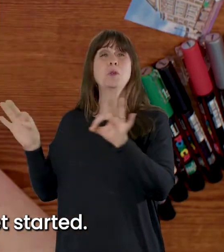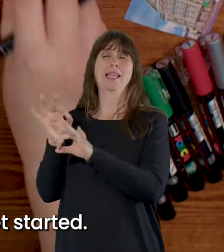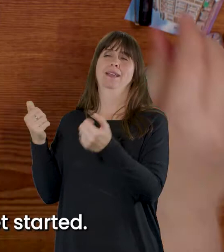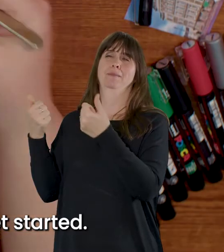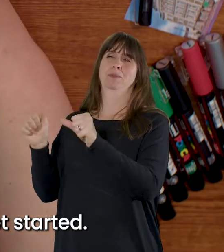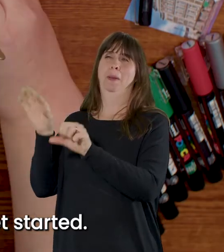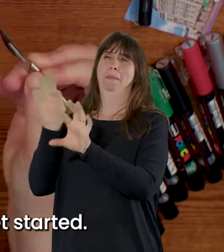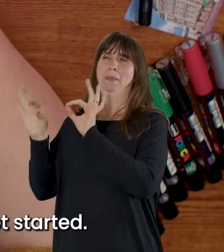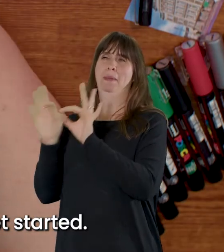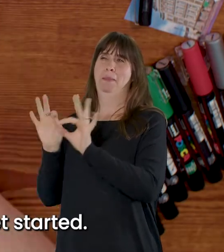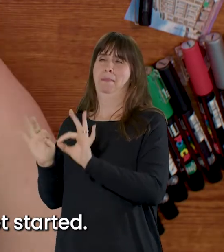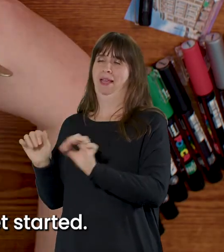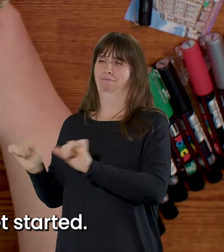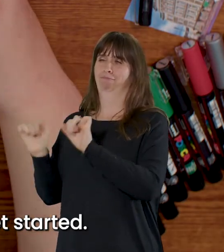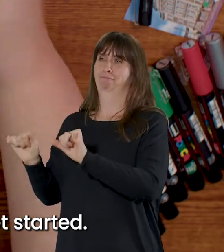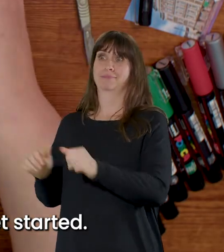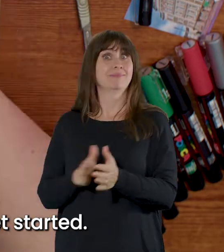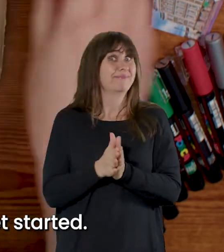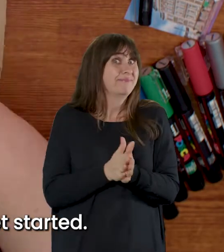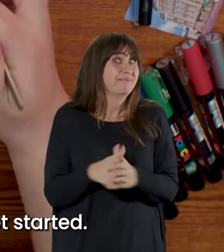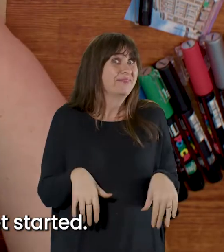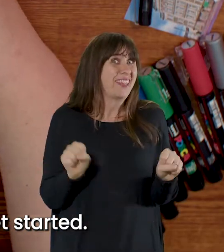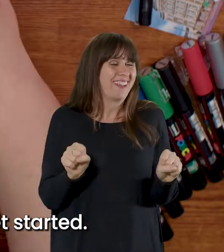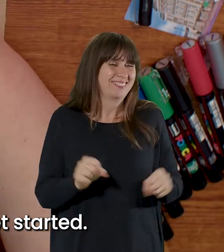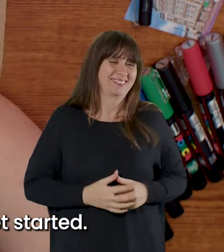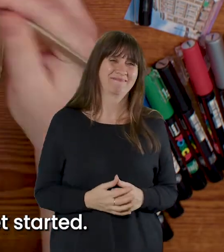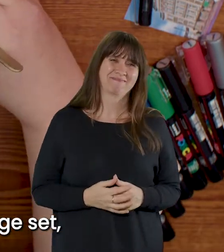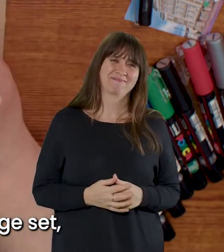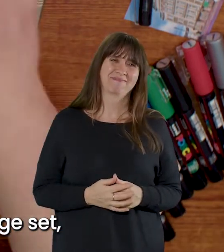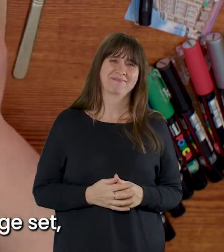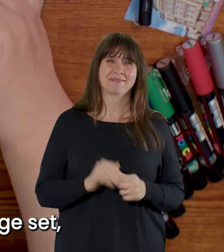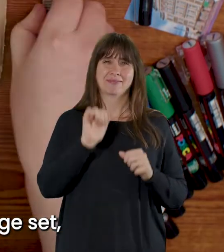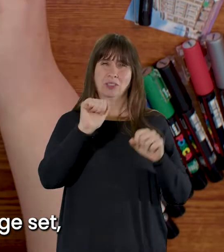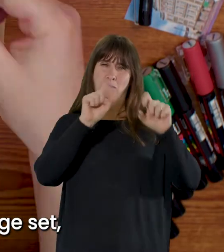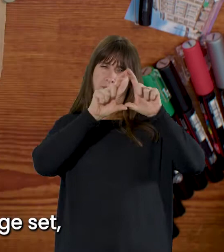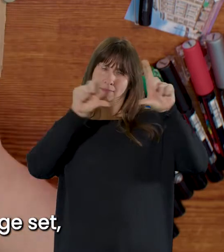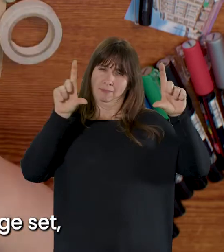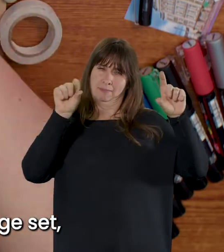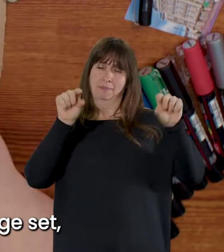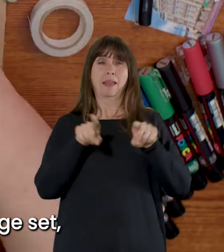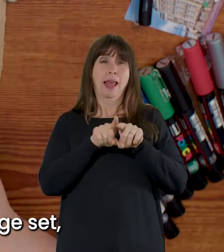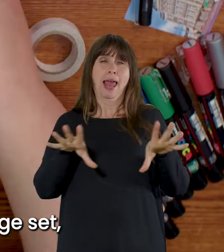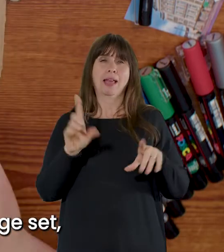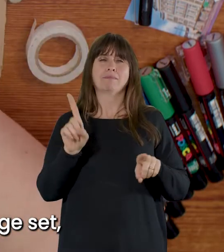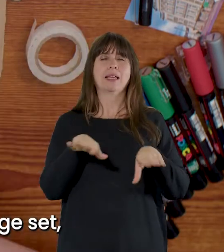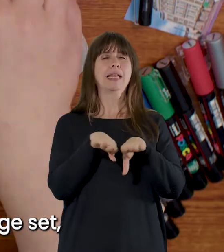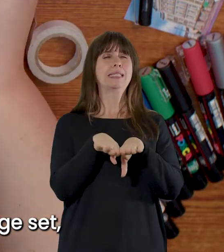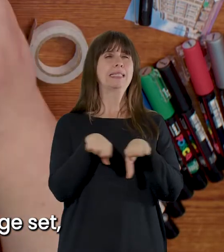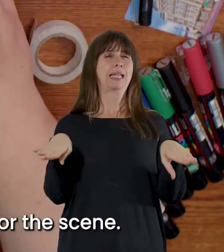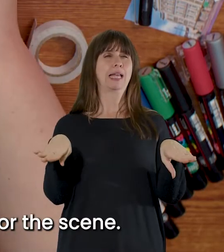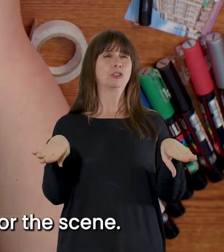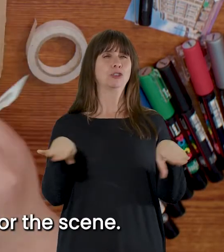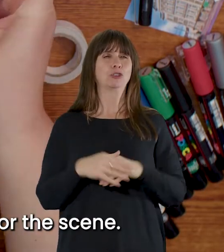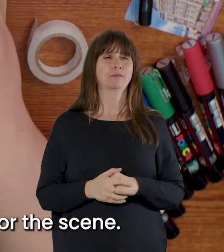Now that we've got our tunes sorted, let's get started. Think about your diorama like a mini stage set, where